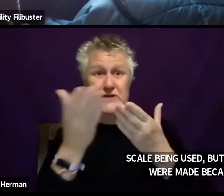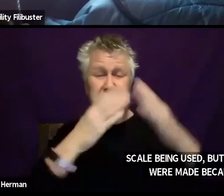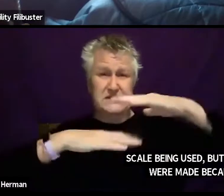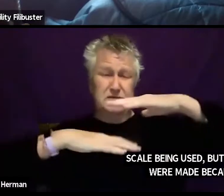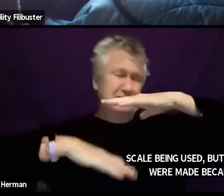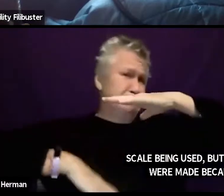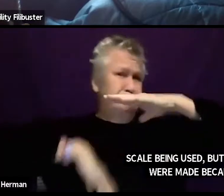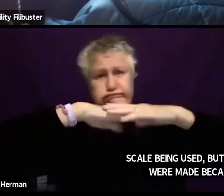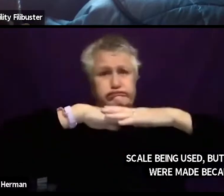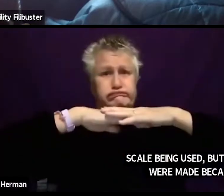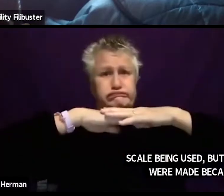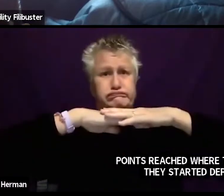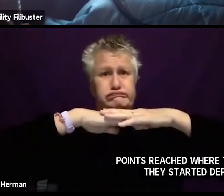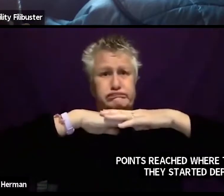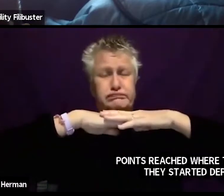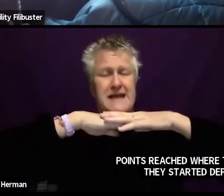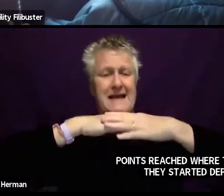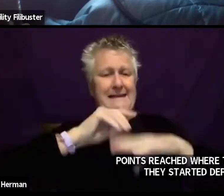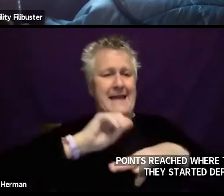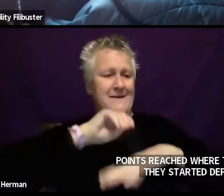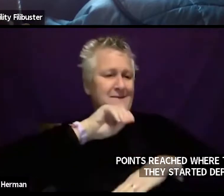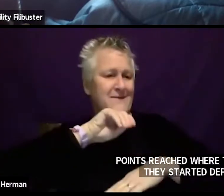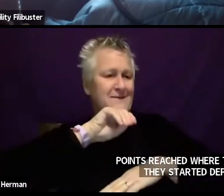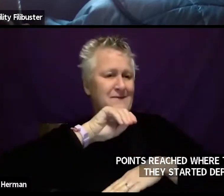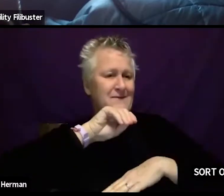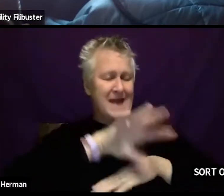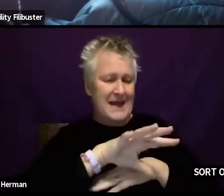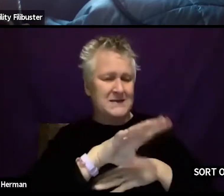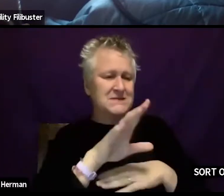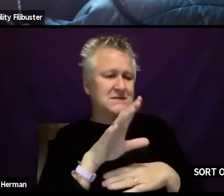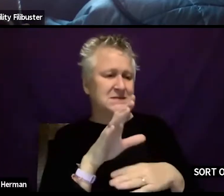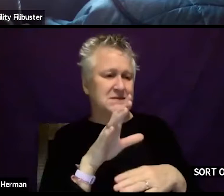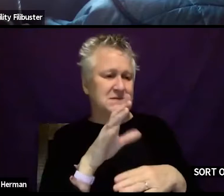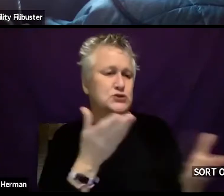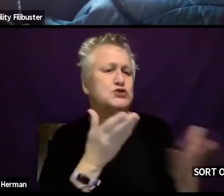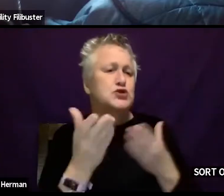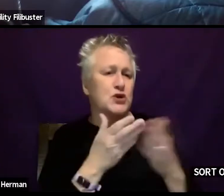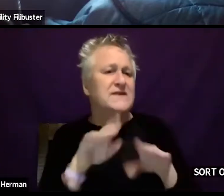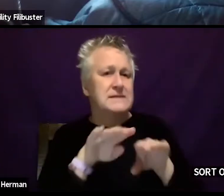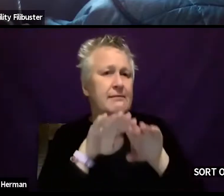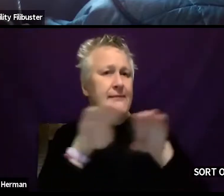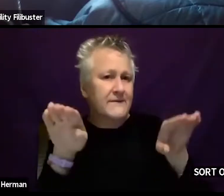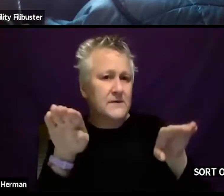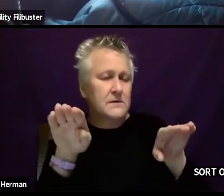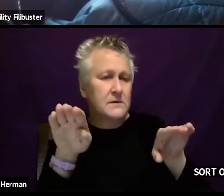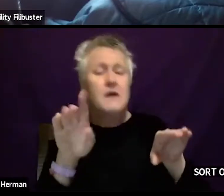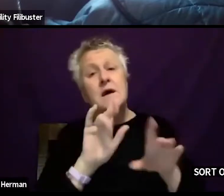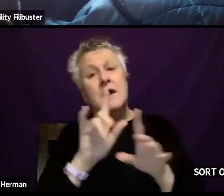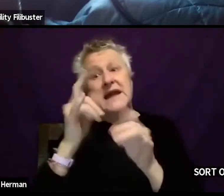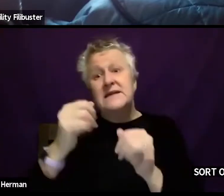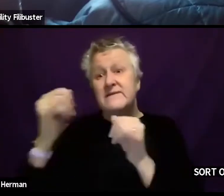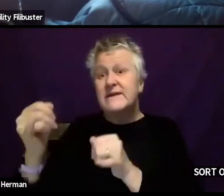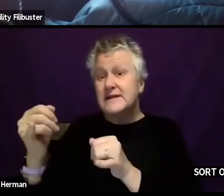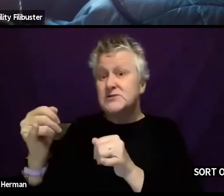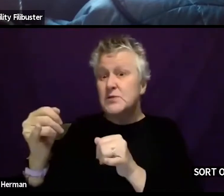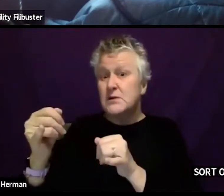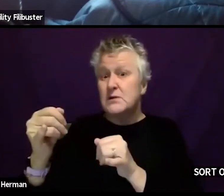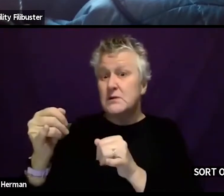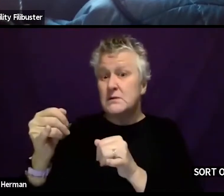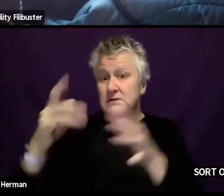level. I mean, individual decisions on a case-by-case basis may well have